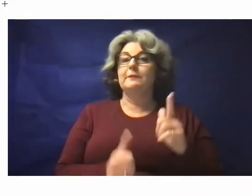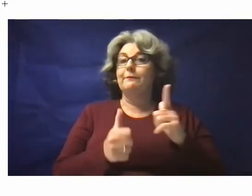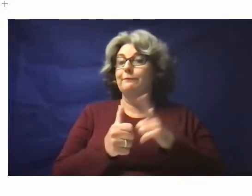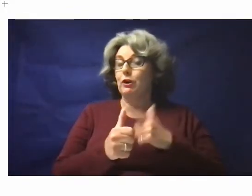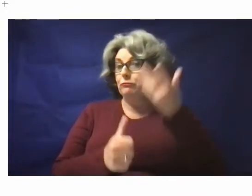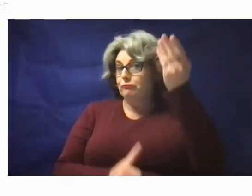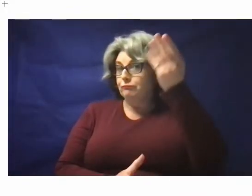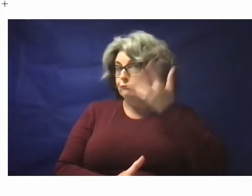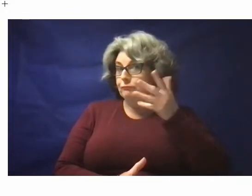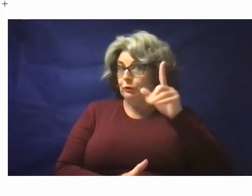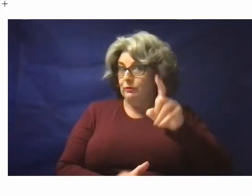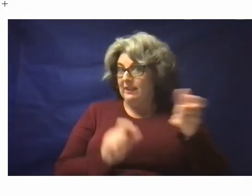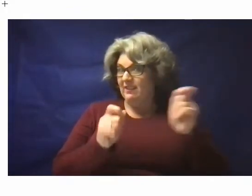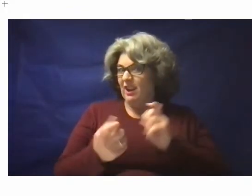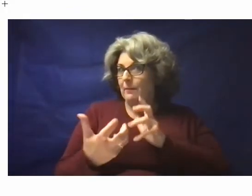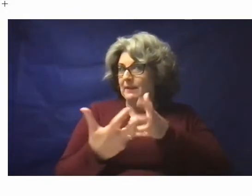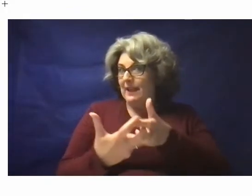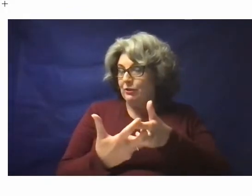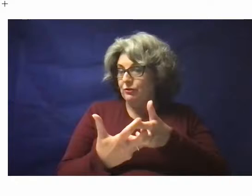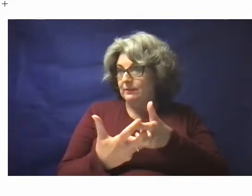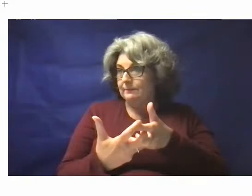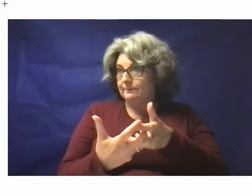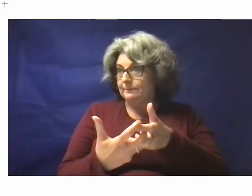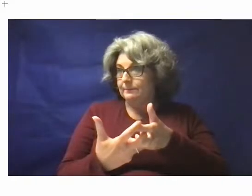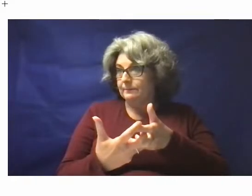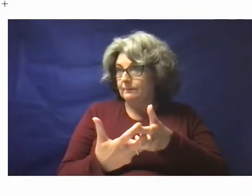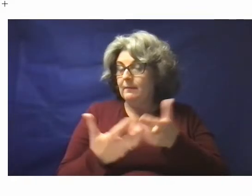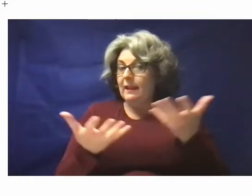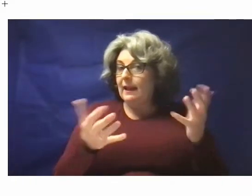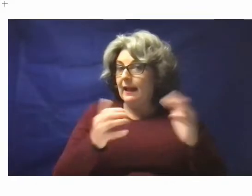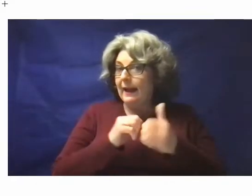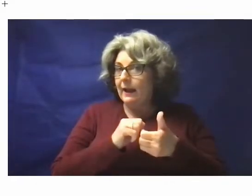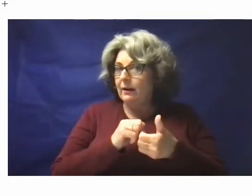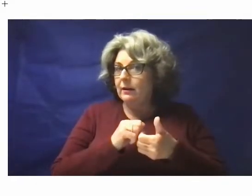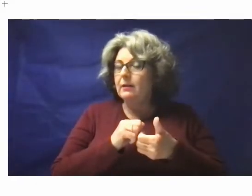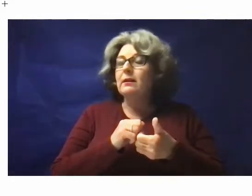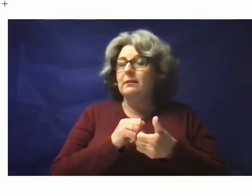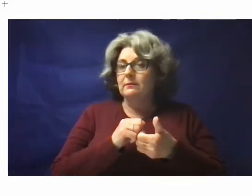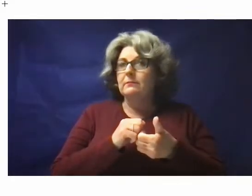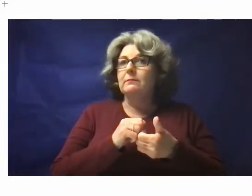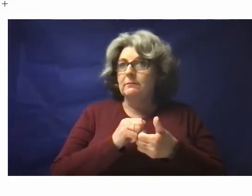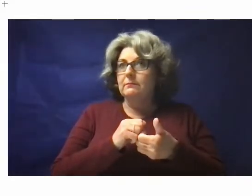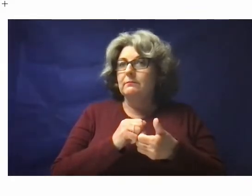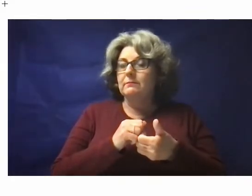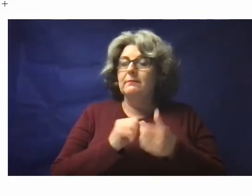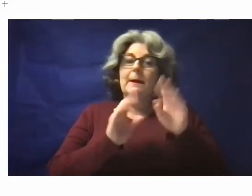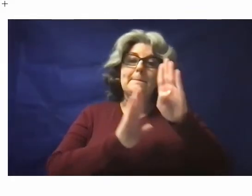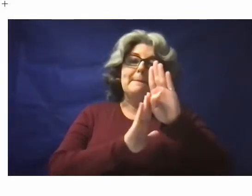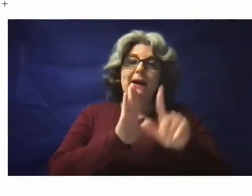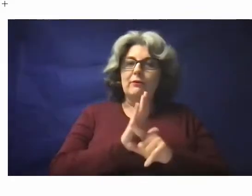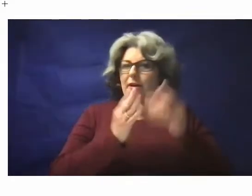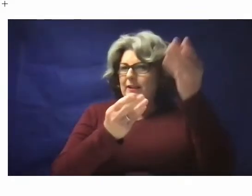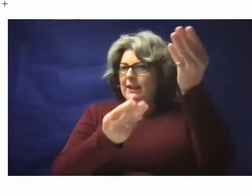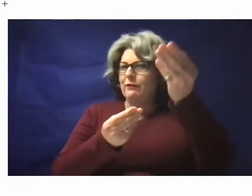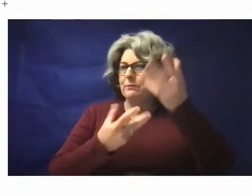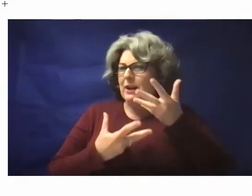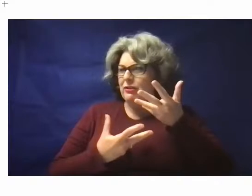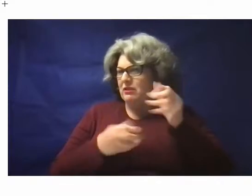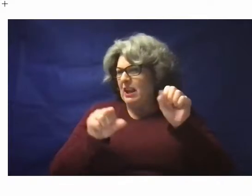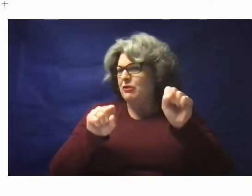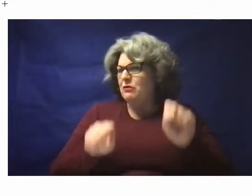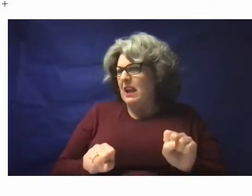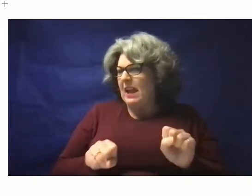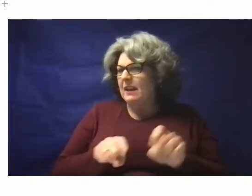accommodation. And it's the best way is to provide as much background information as you can and as